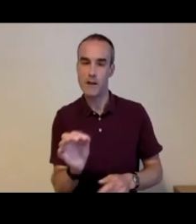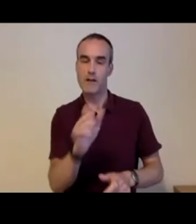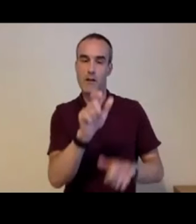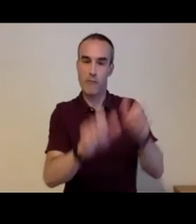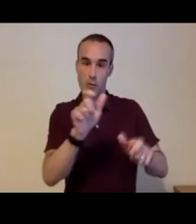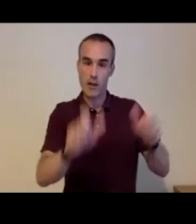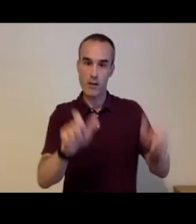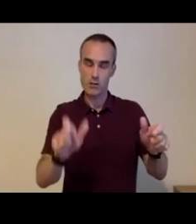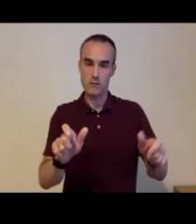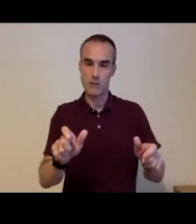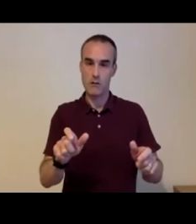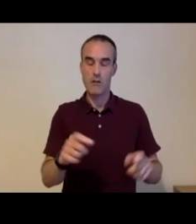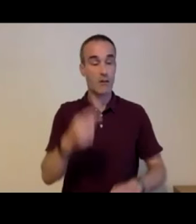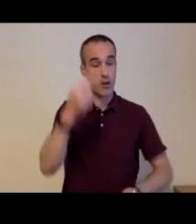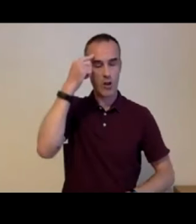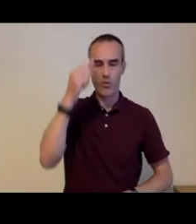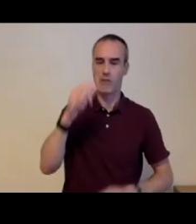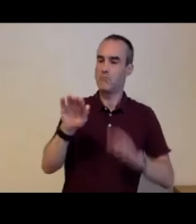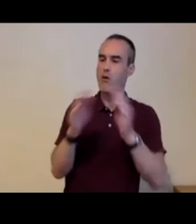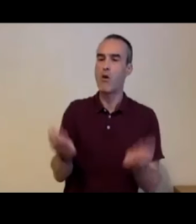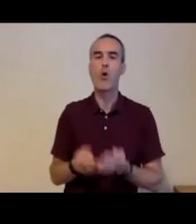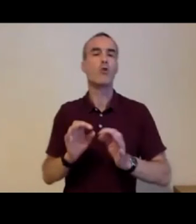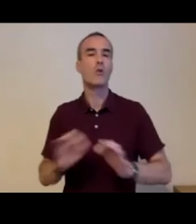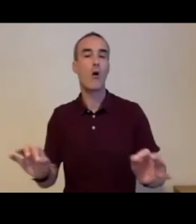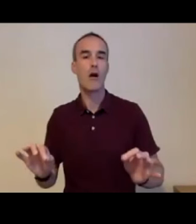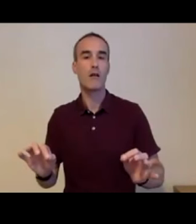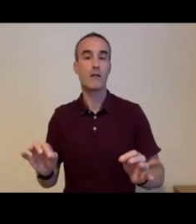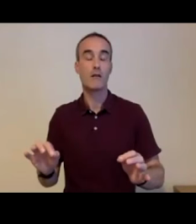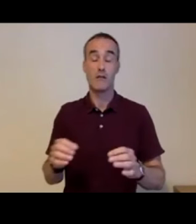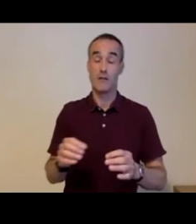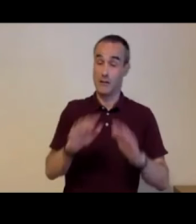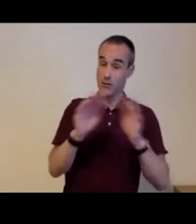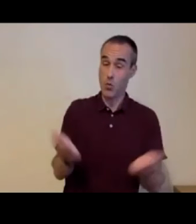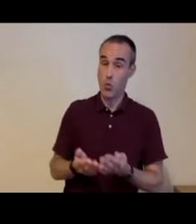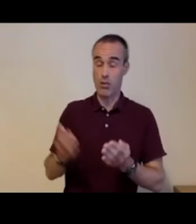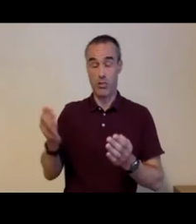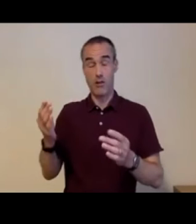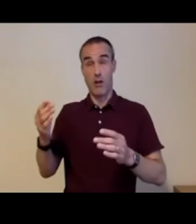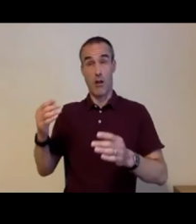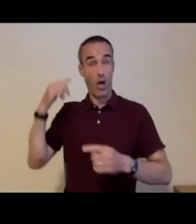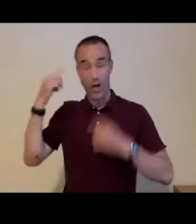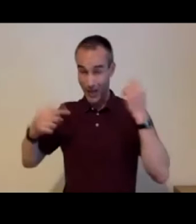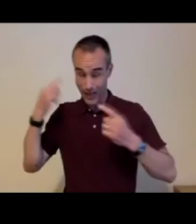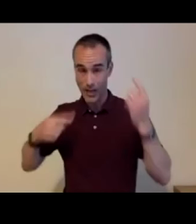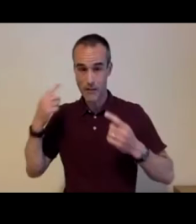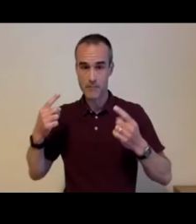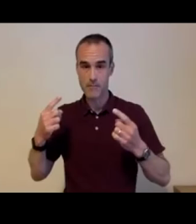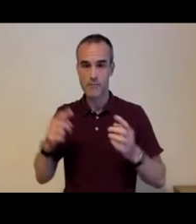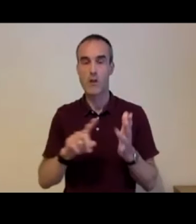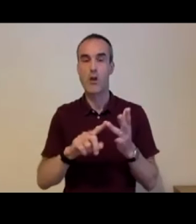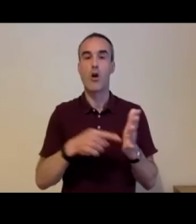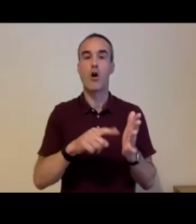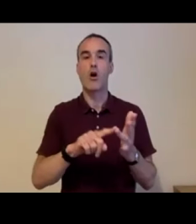too quiet, the world is too loud. And then ototoxicity. 40% of men treated with cisplatin